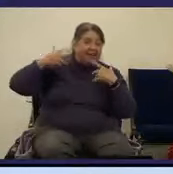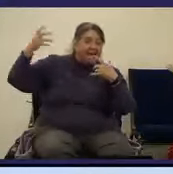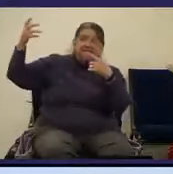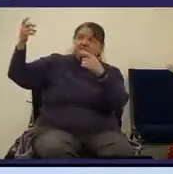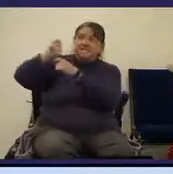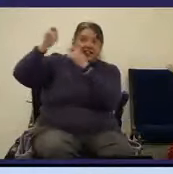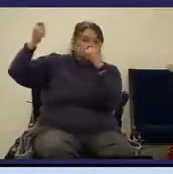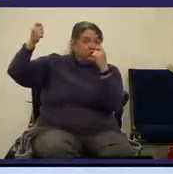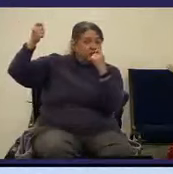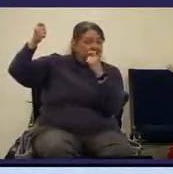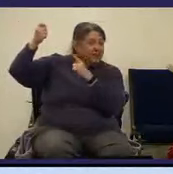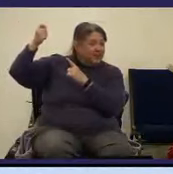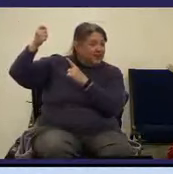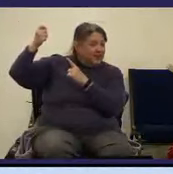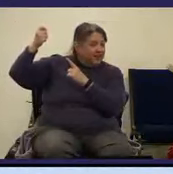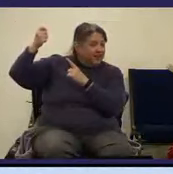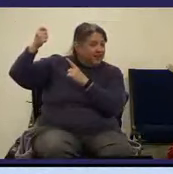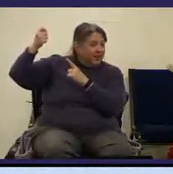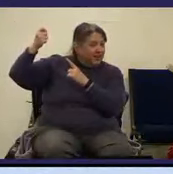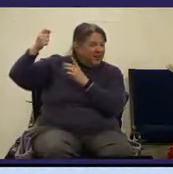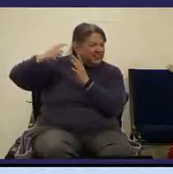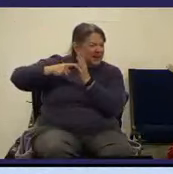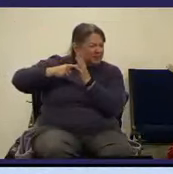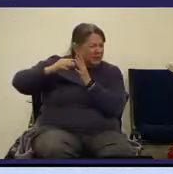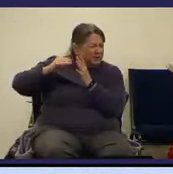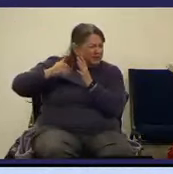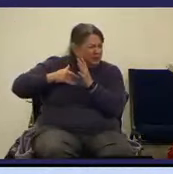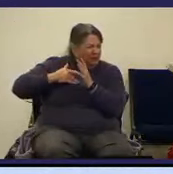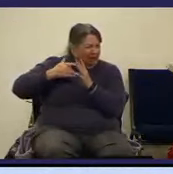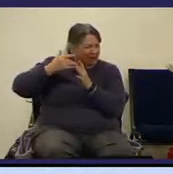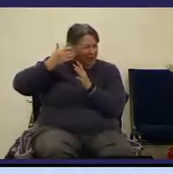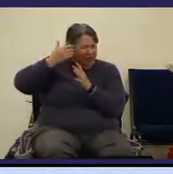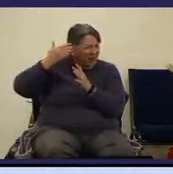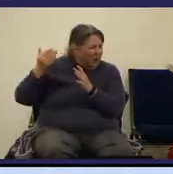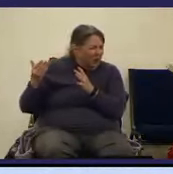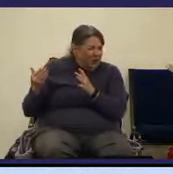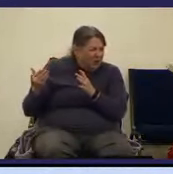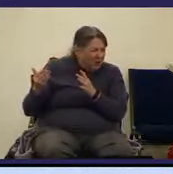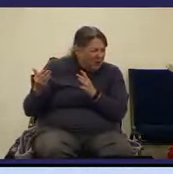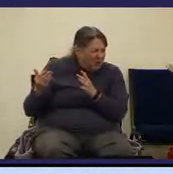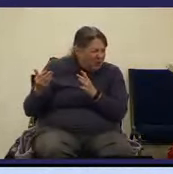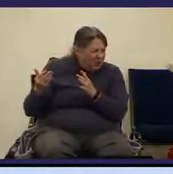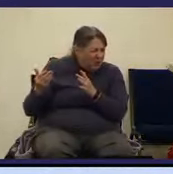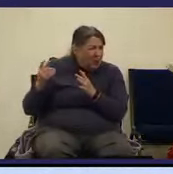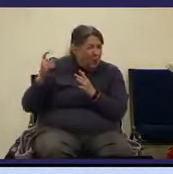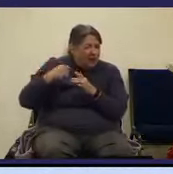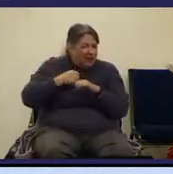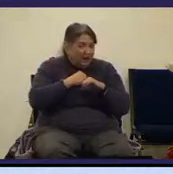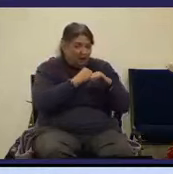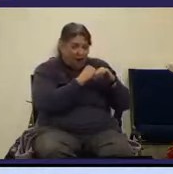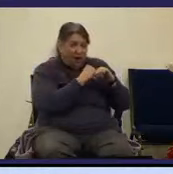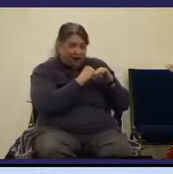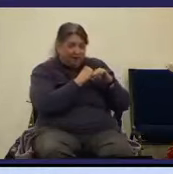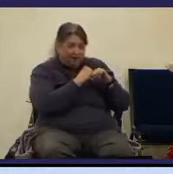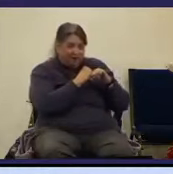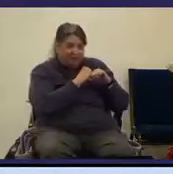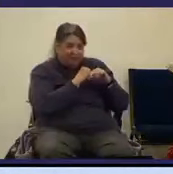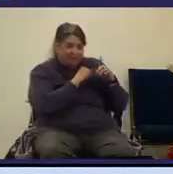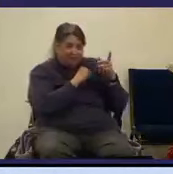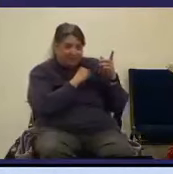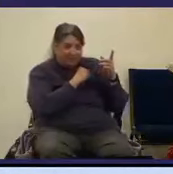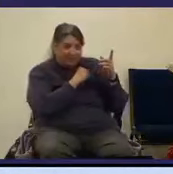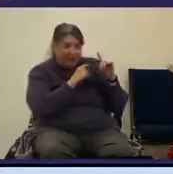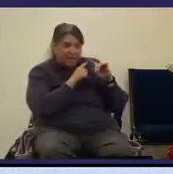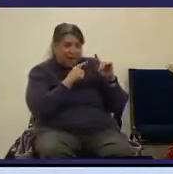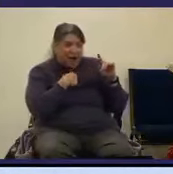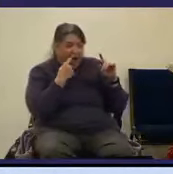that sometimes we are unaware of the devil's tactics. We need to be on guard. We need to be on the alert to who he is. But our